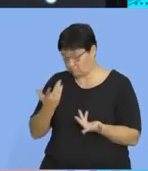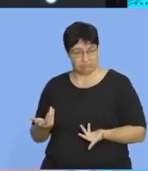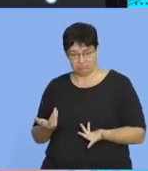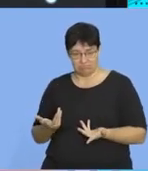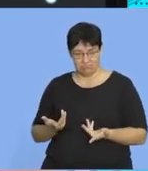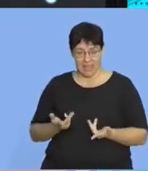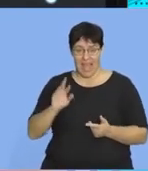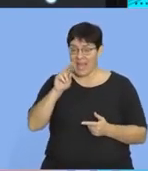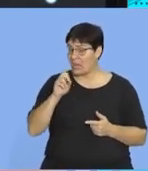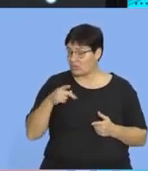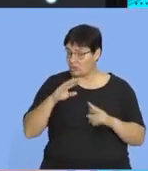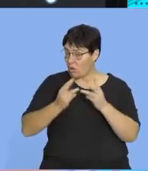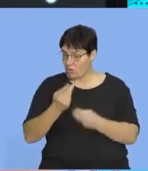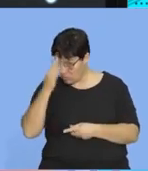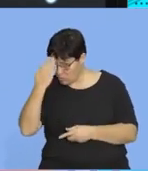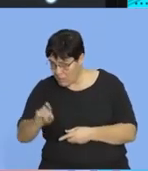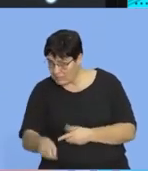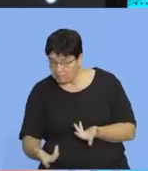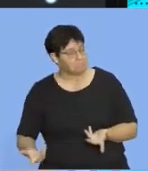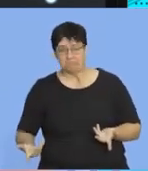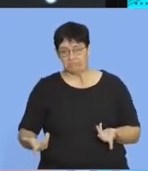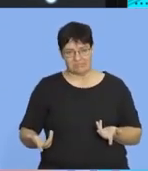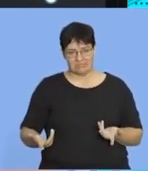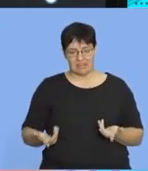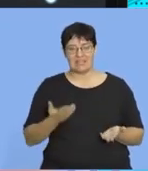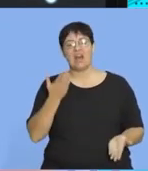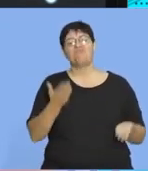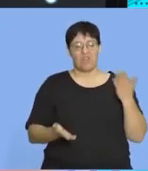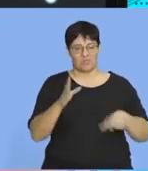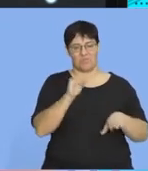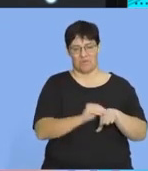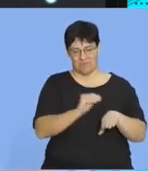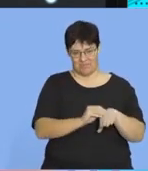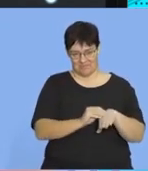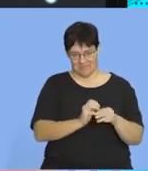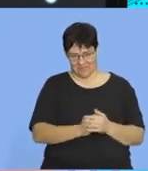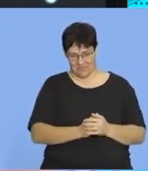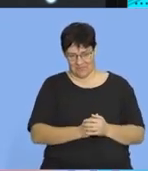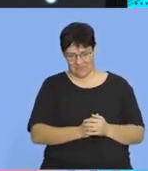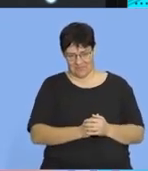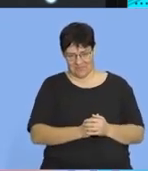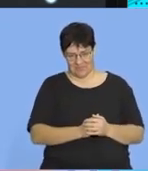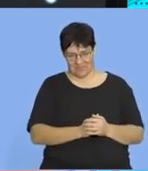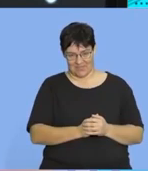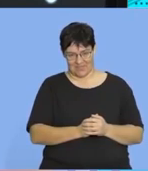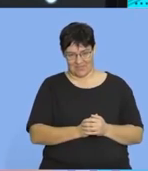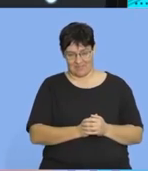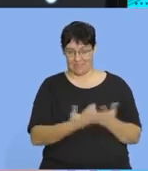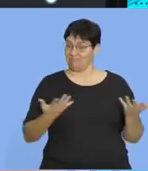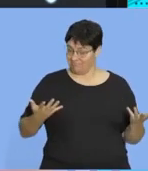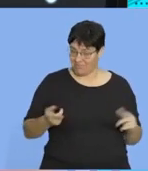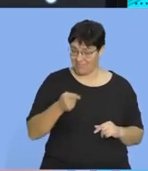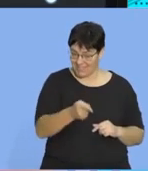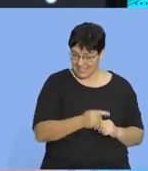Did I need to know the radius of the Earth? No. It's a ratio problem, okay? And on